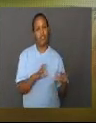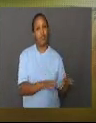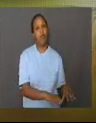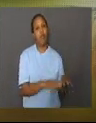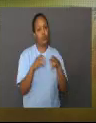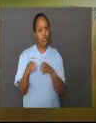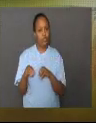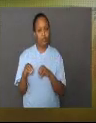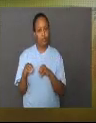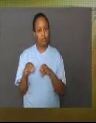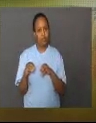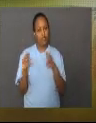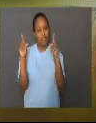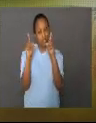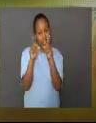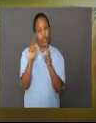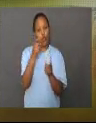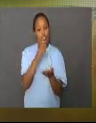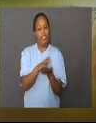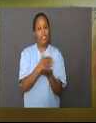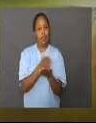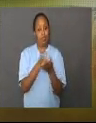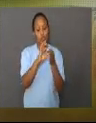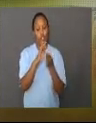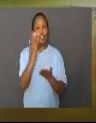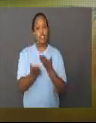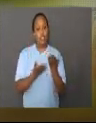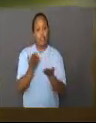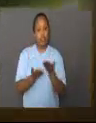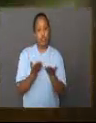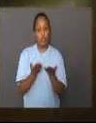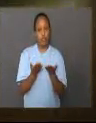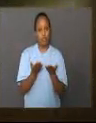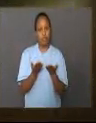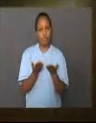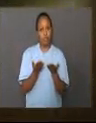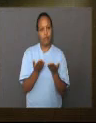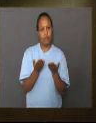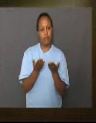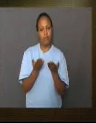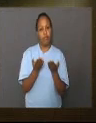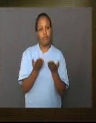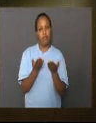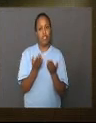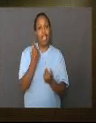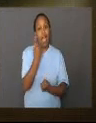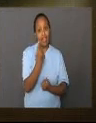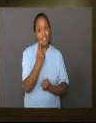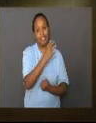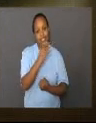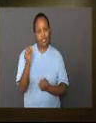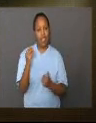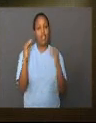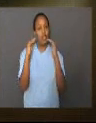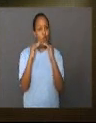Students, the fair distribution of social services creates a sense of unity